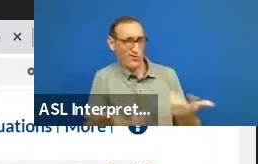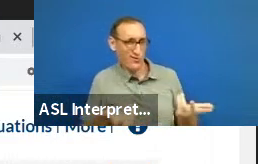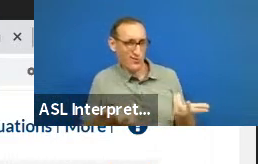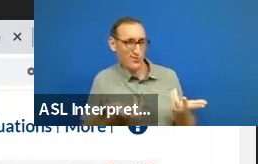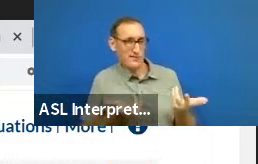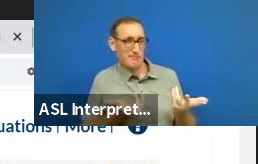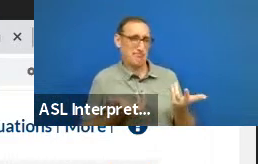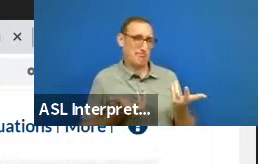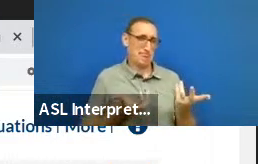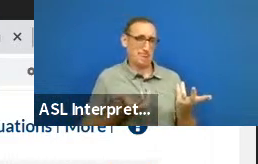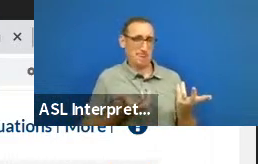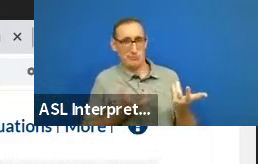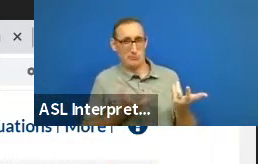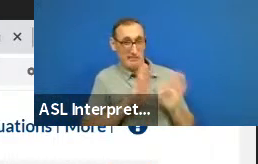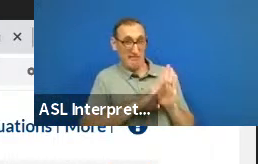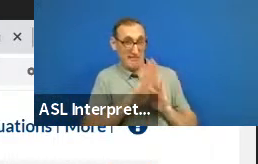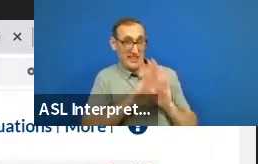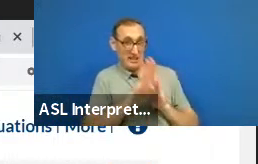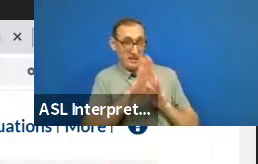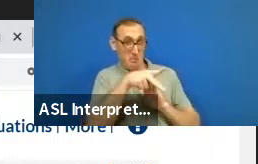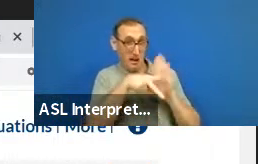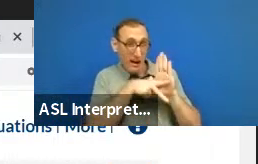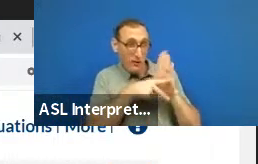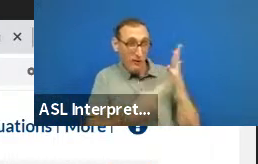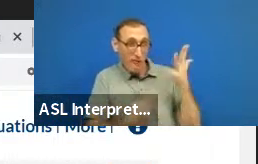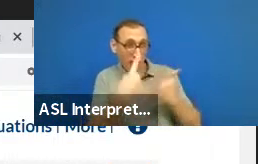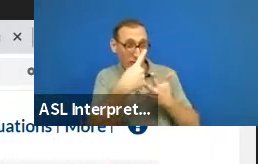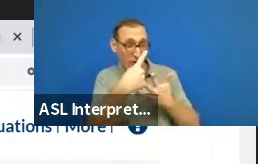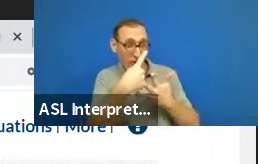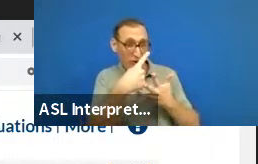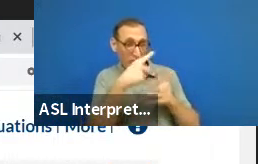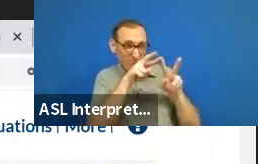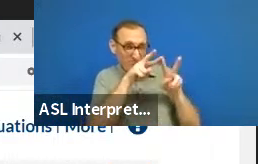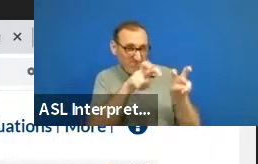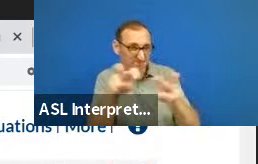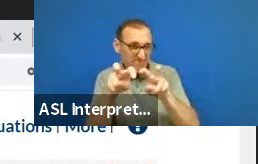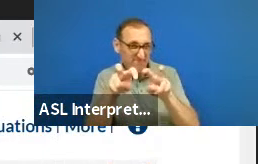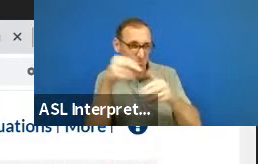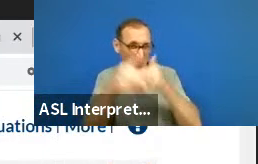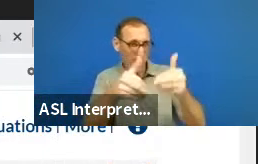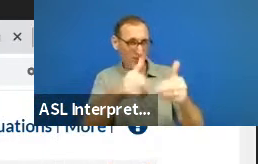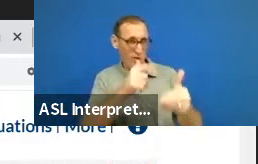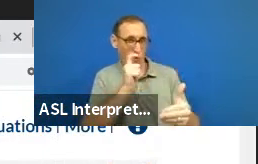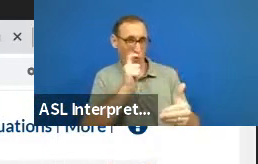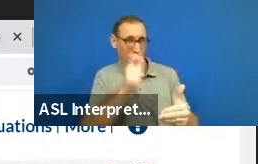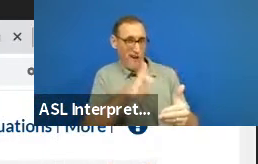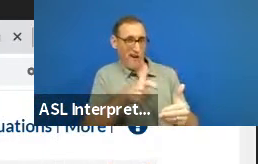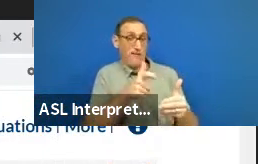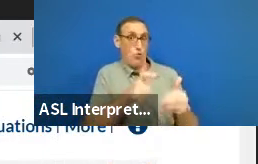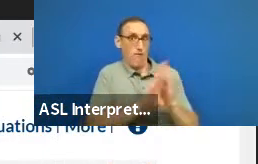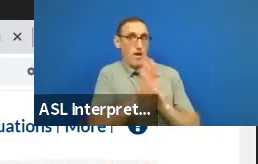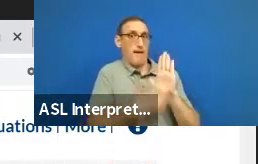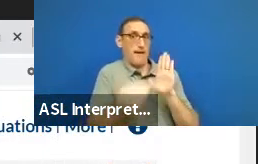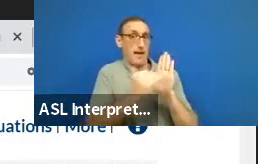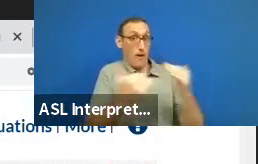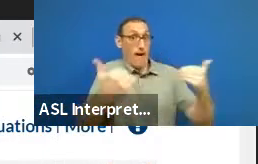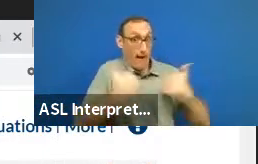So we don't need to develop a policy review process. We have one, we just haven't been following it.